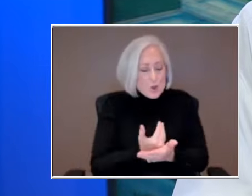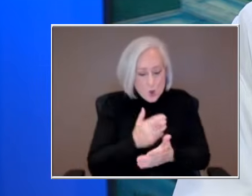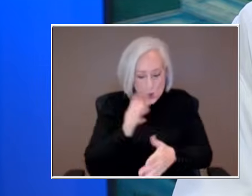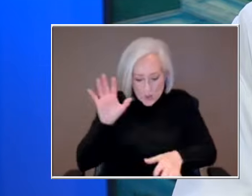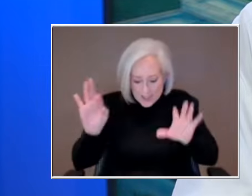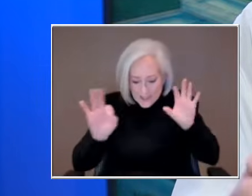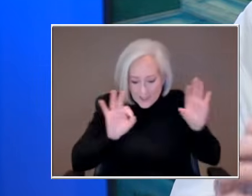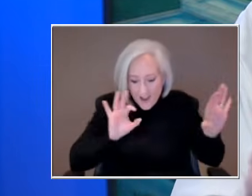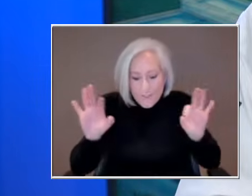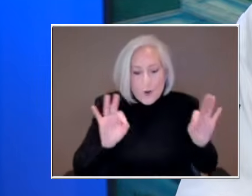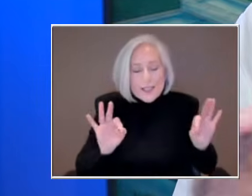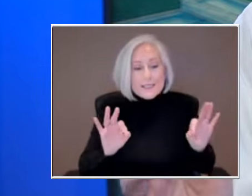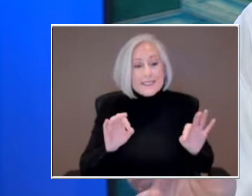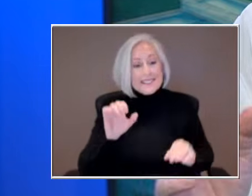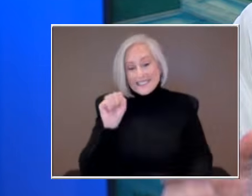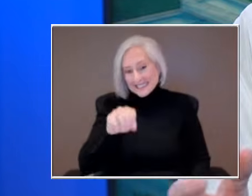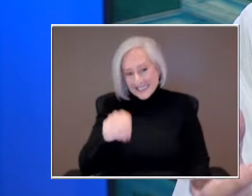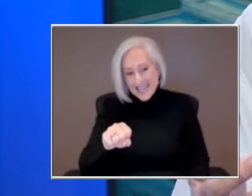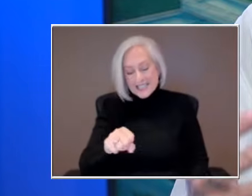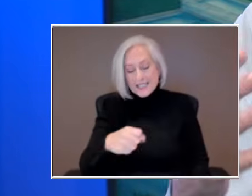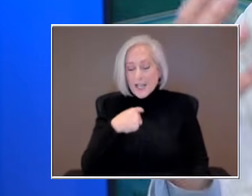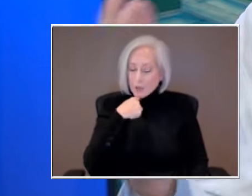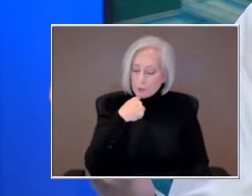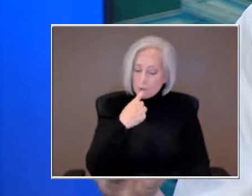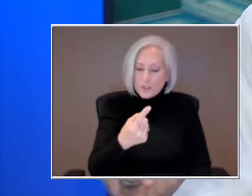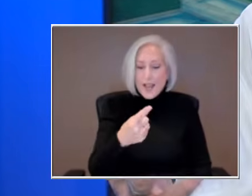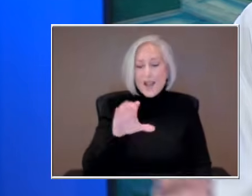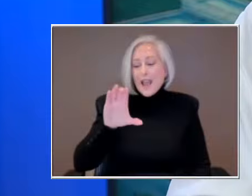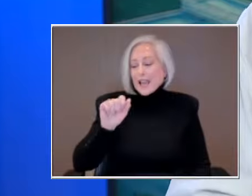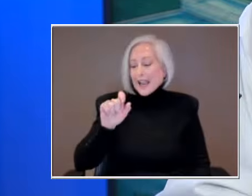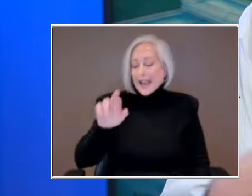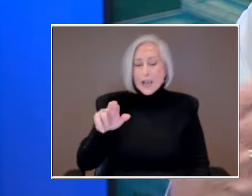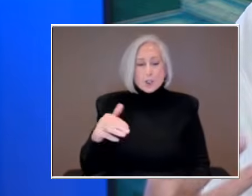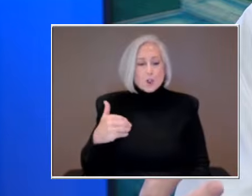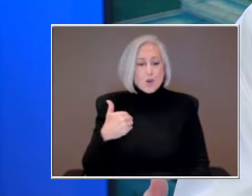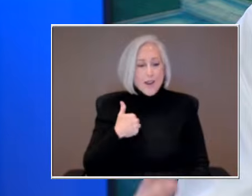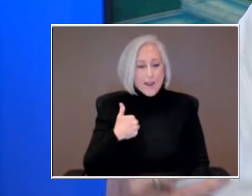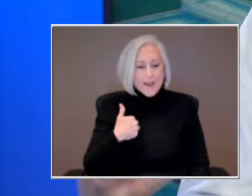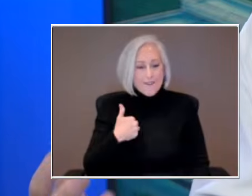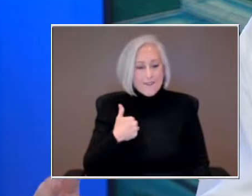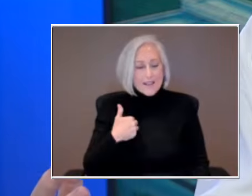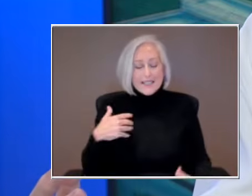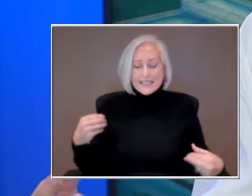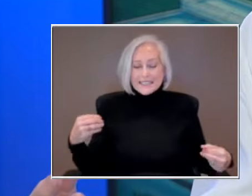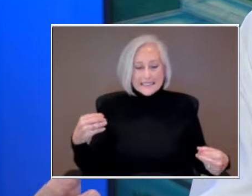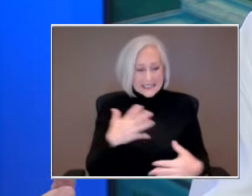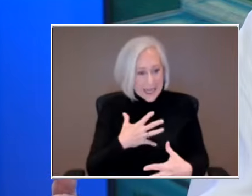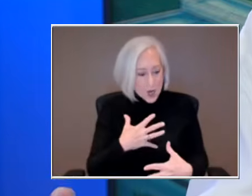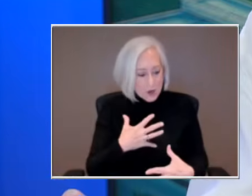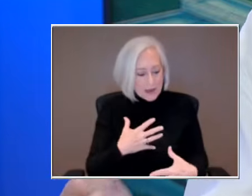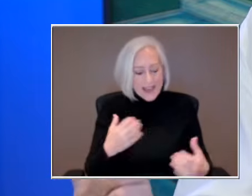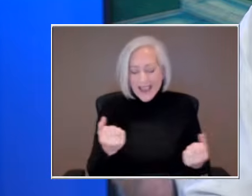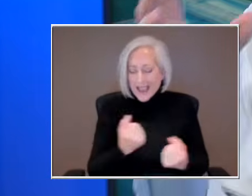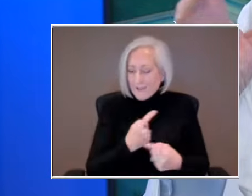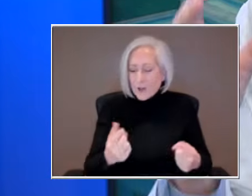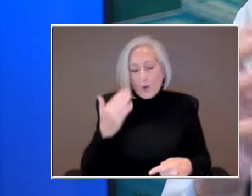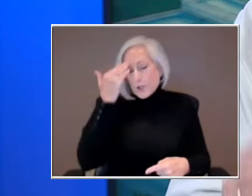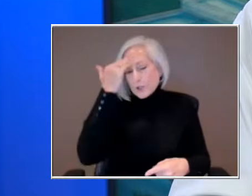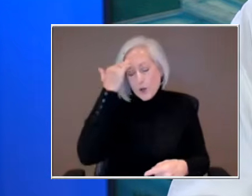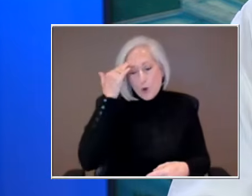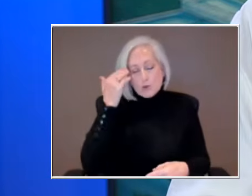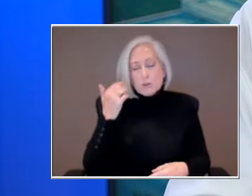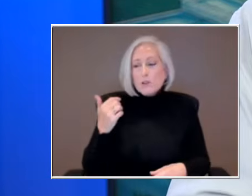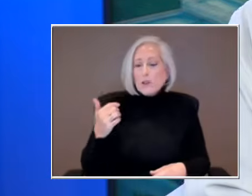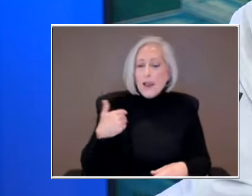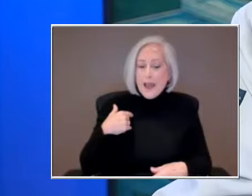frightening diagnosis, I mean, everyone knows about cancer, everyone's had a friend or family member that has had cancer, and it's